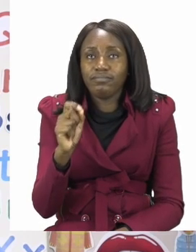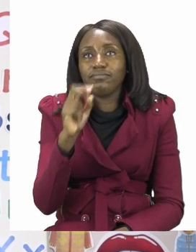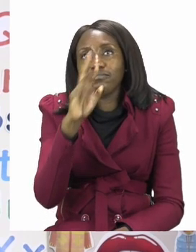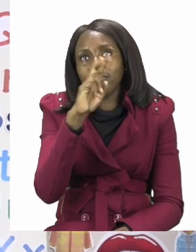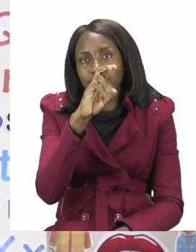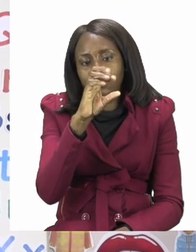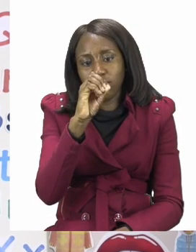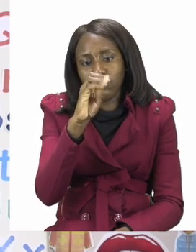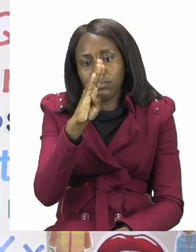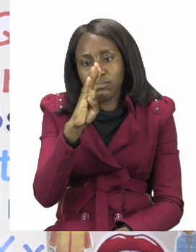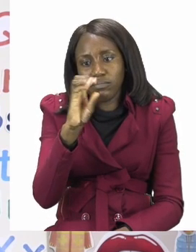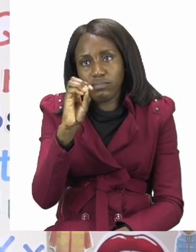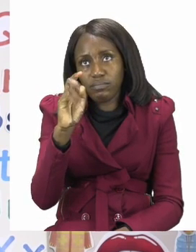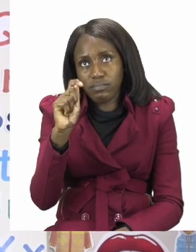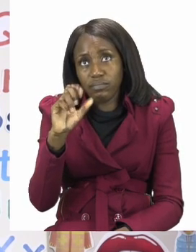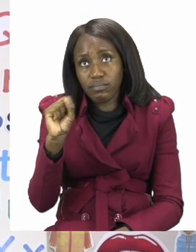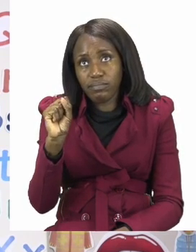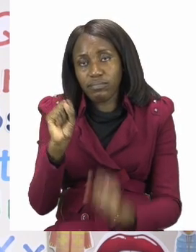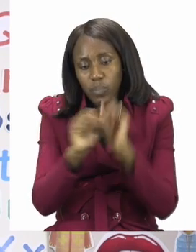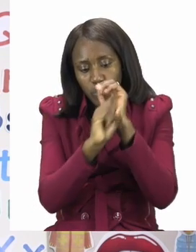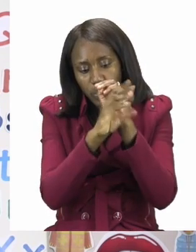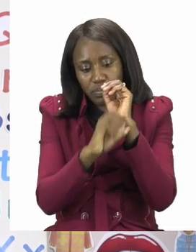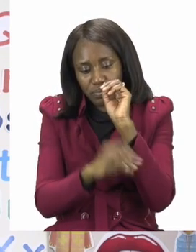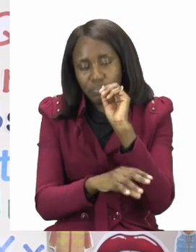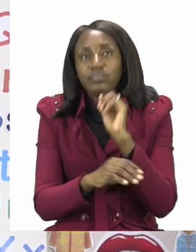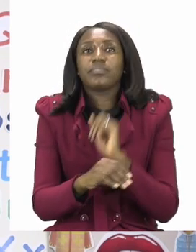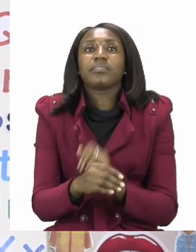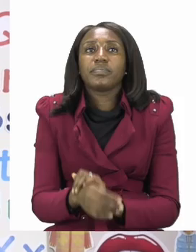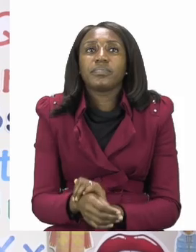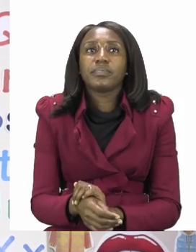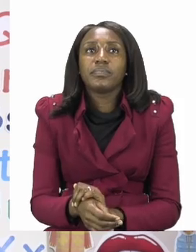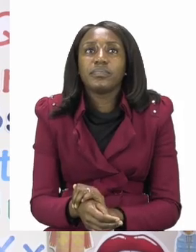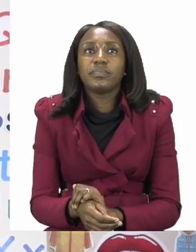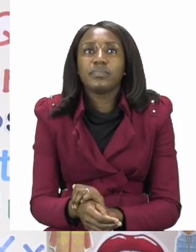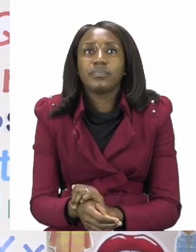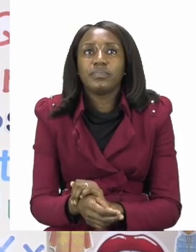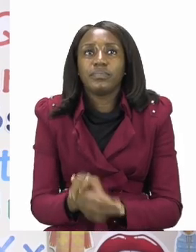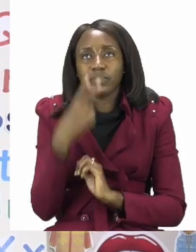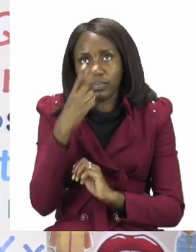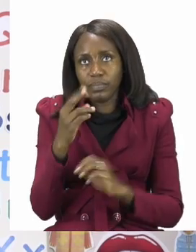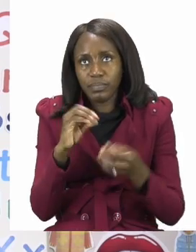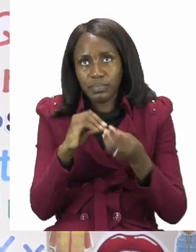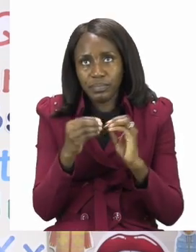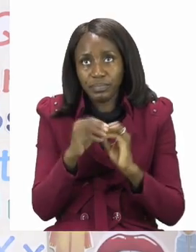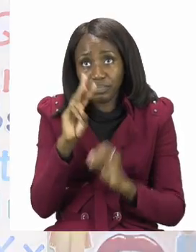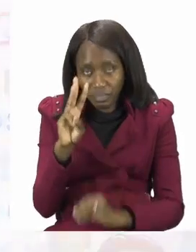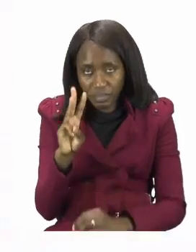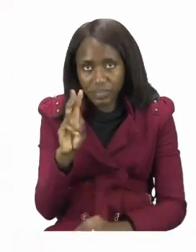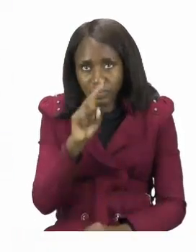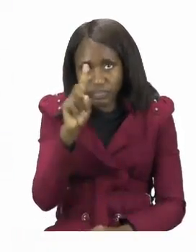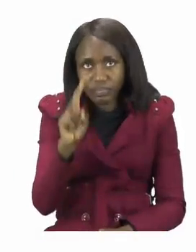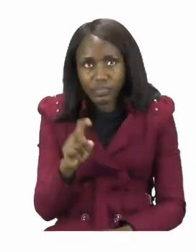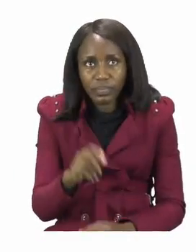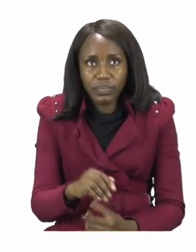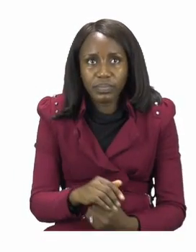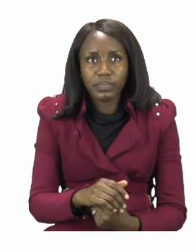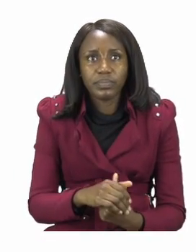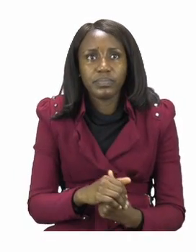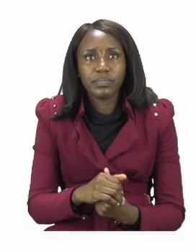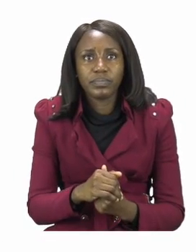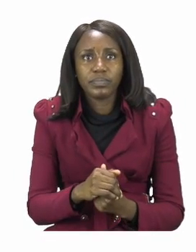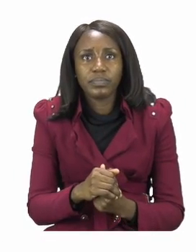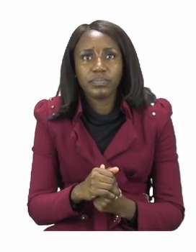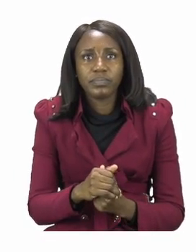robots as your answer. Let's now take a look at number 3. Number